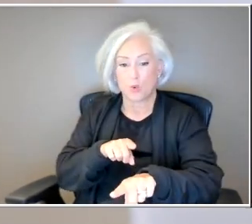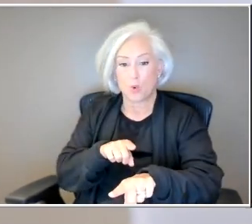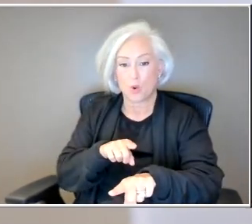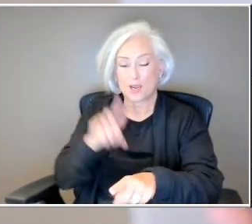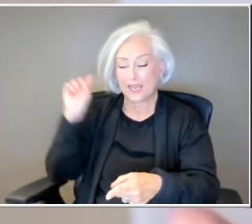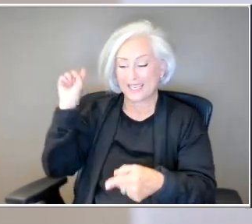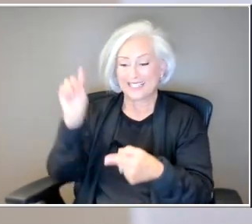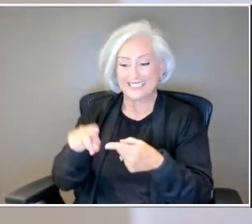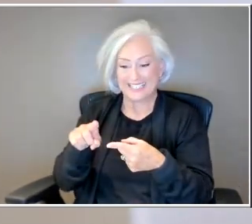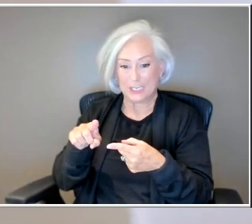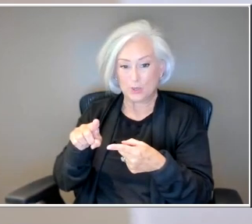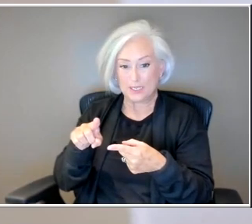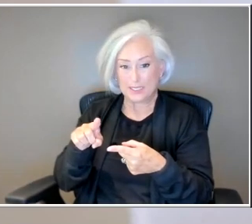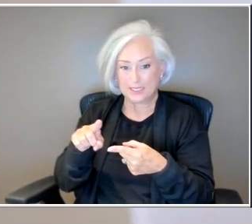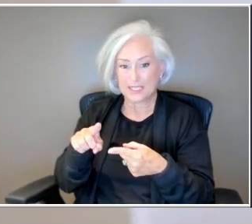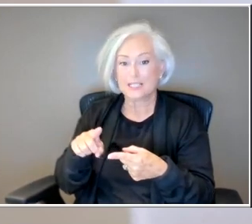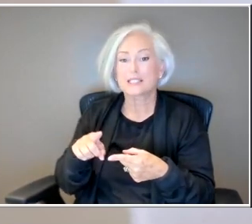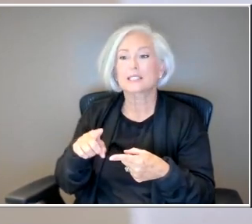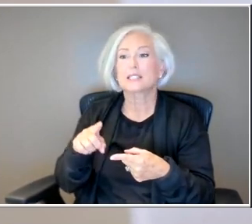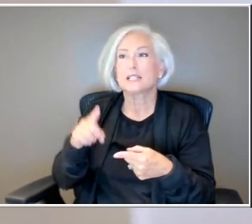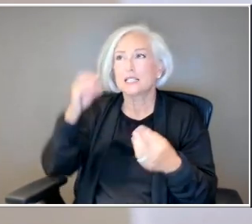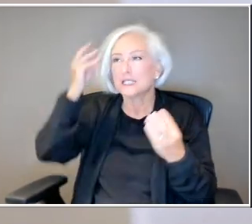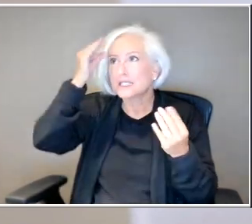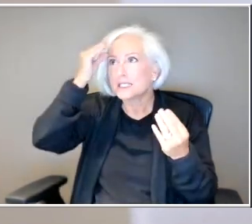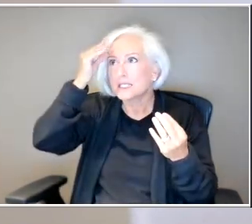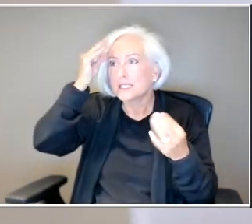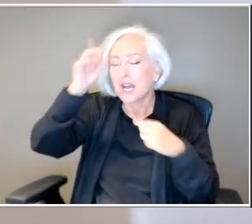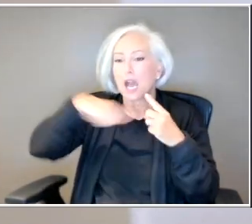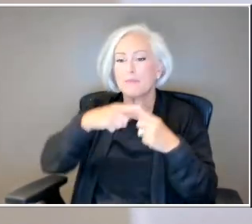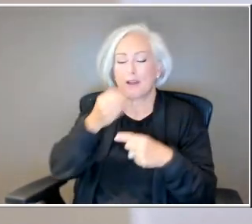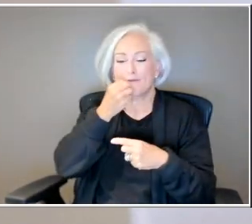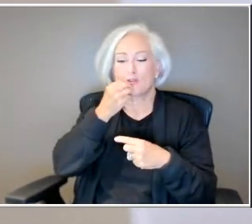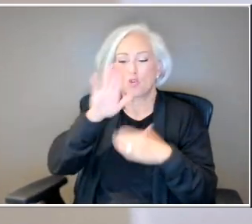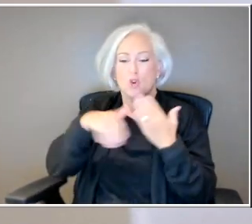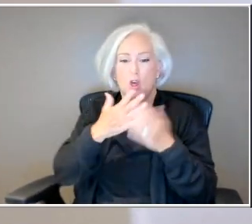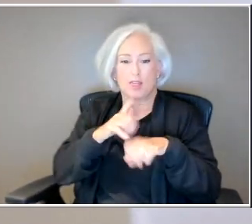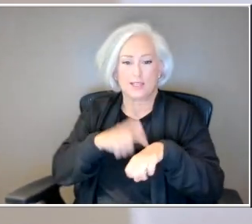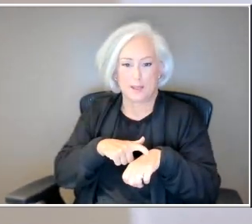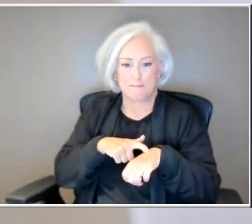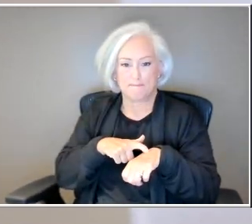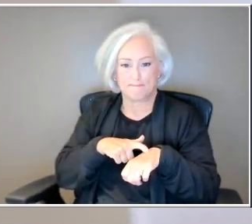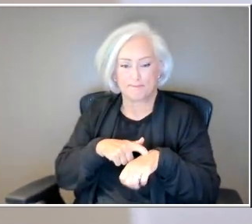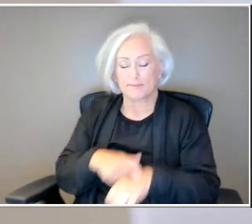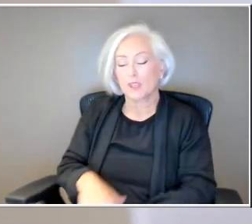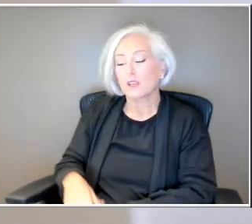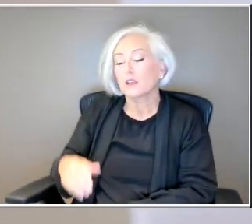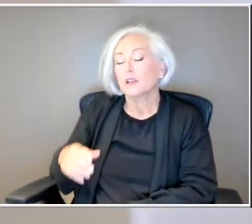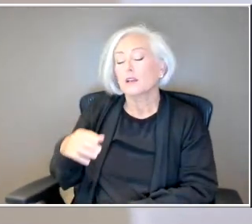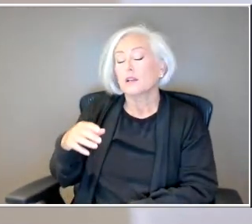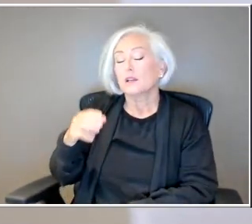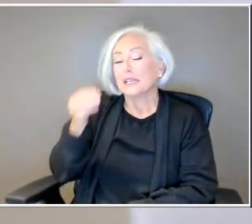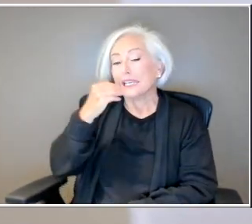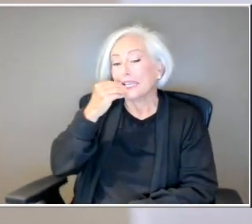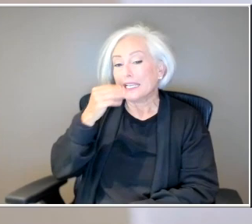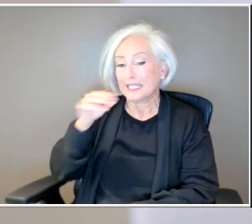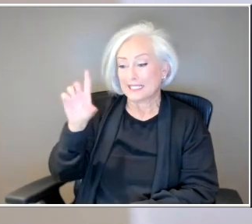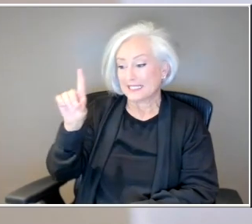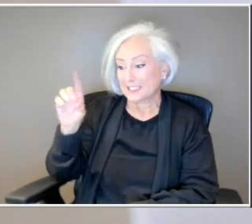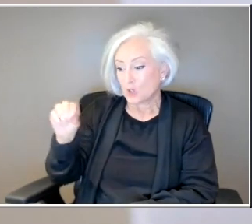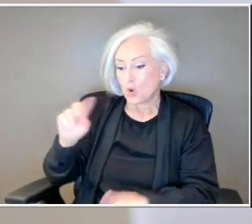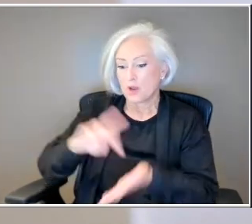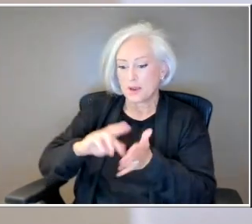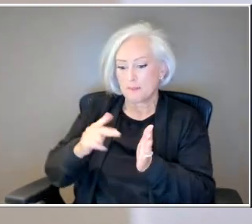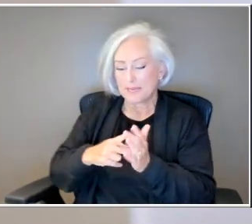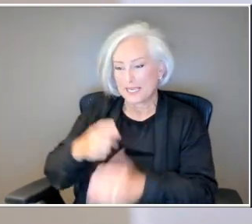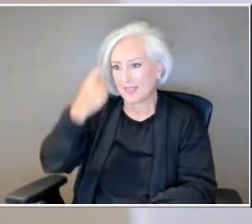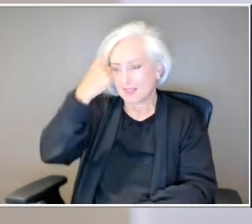decreases the food noise that they were talking about earlier. And with eating disorders, it's essentially this constant chatter in